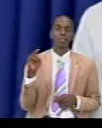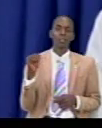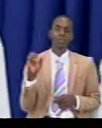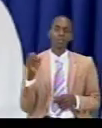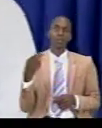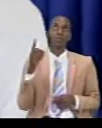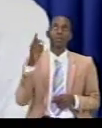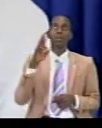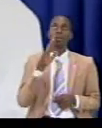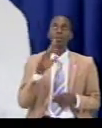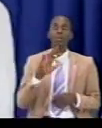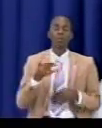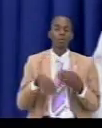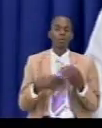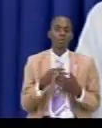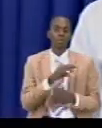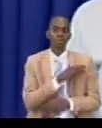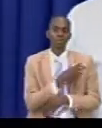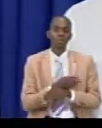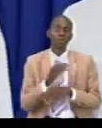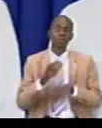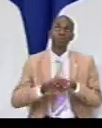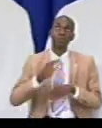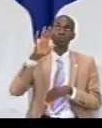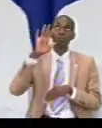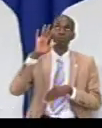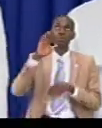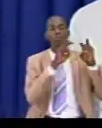Mighty on your